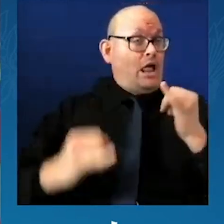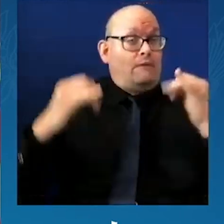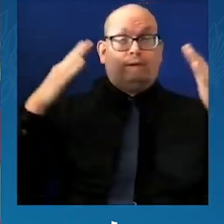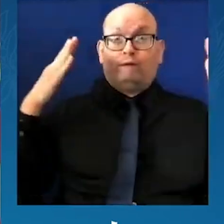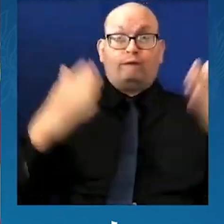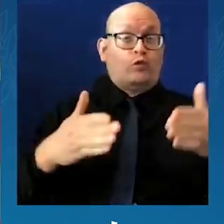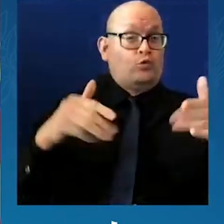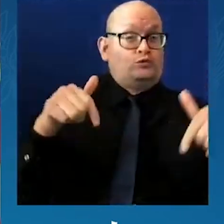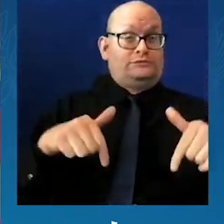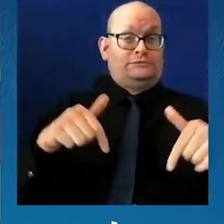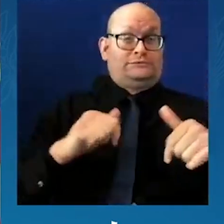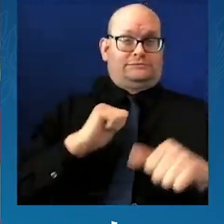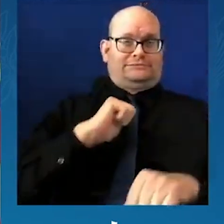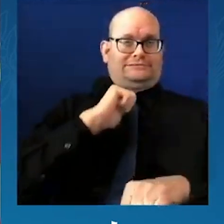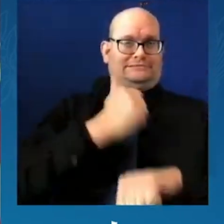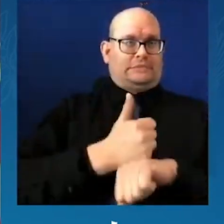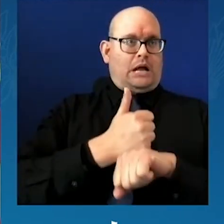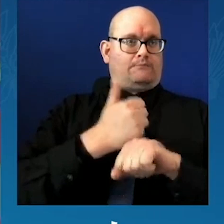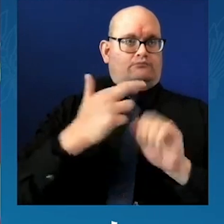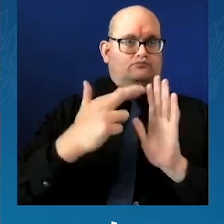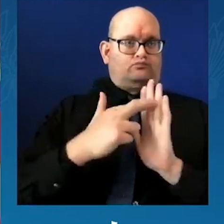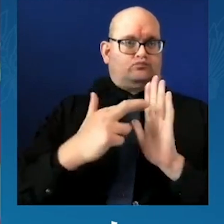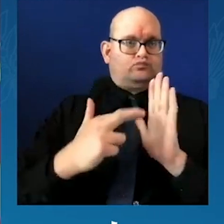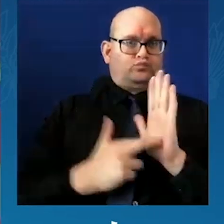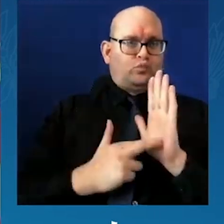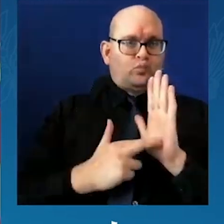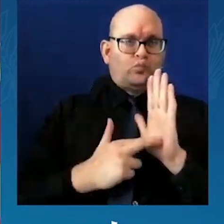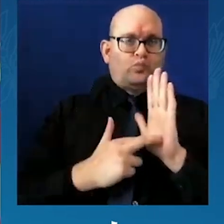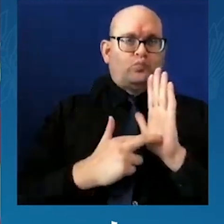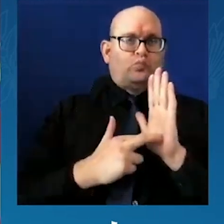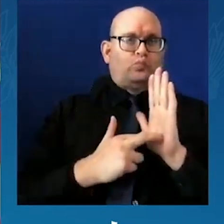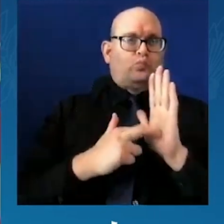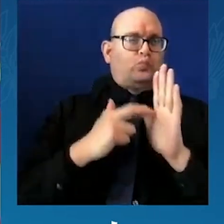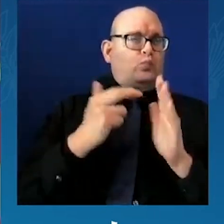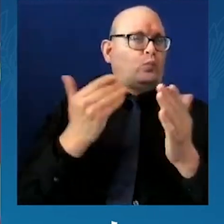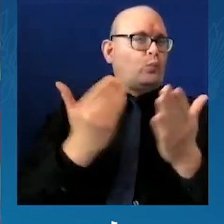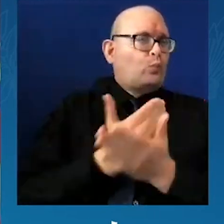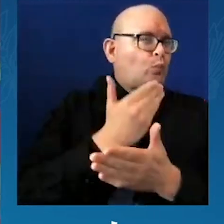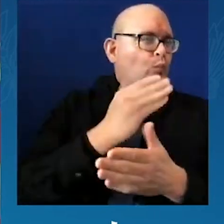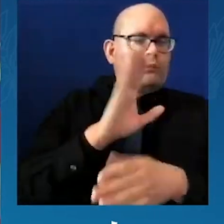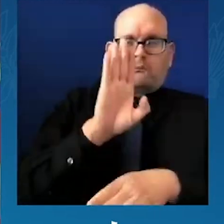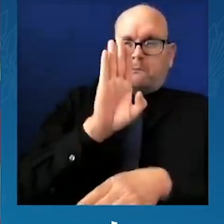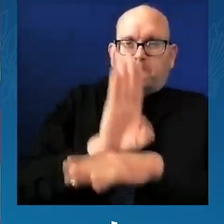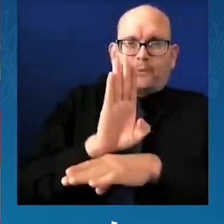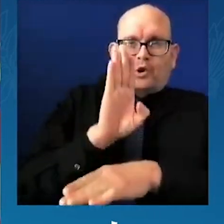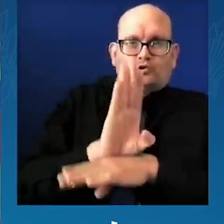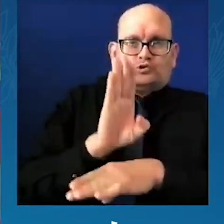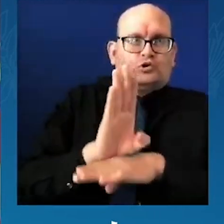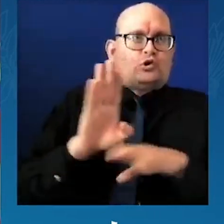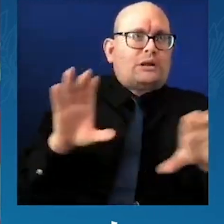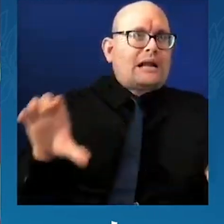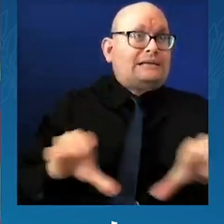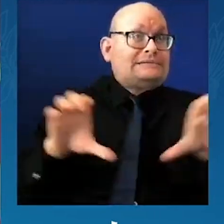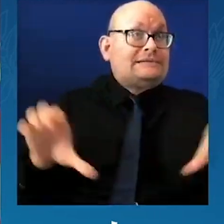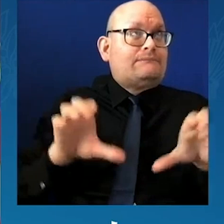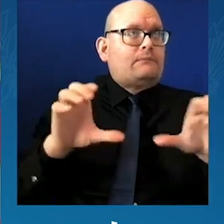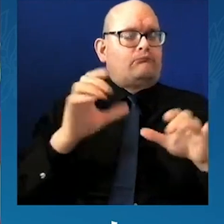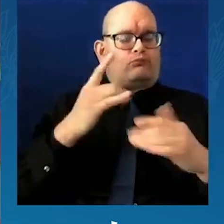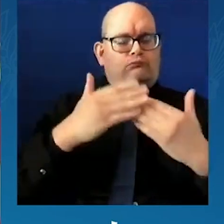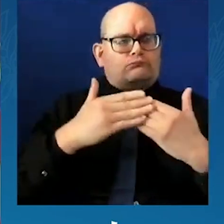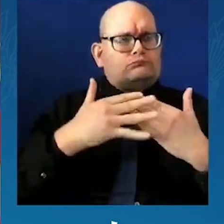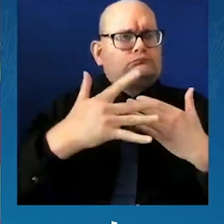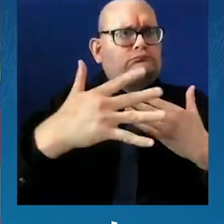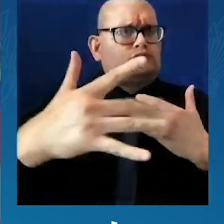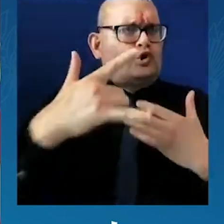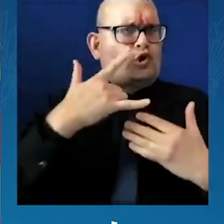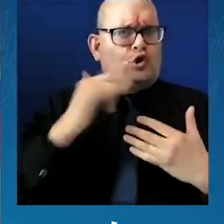novel commercial space activities. Today, private space companies have capabilities that would have been